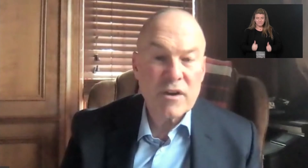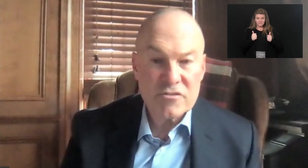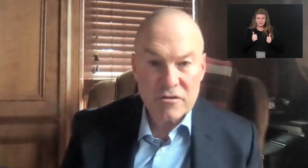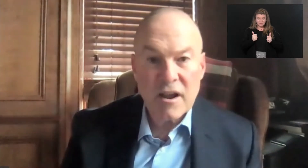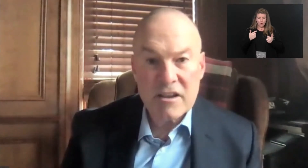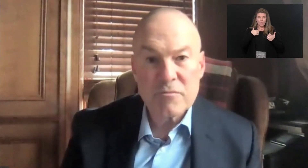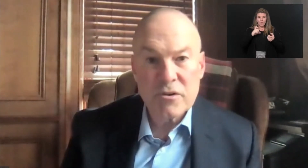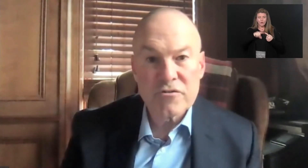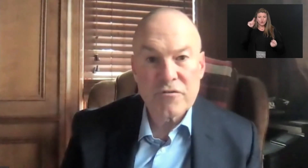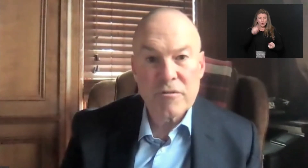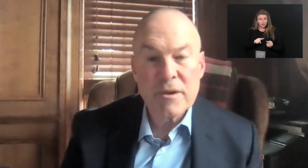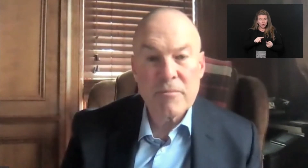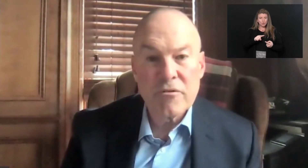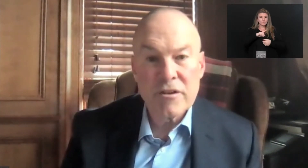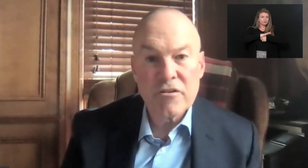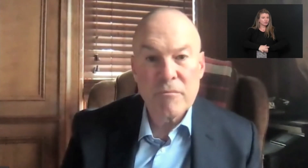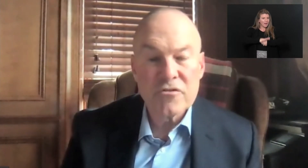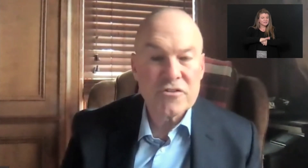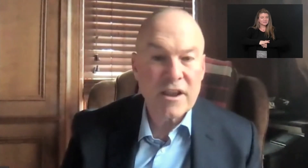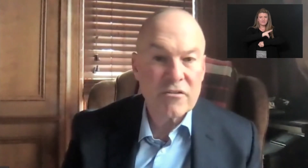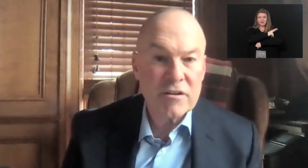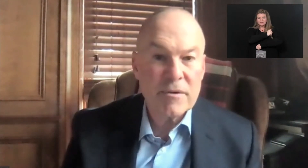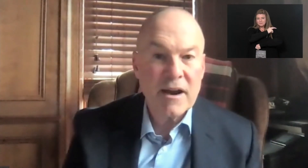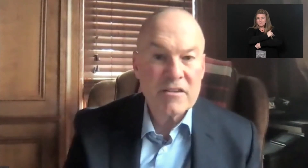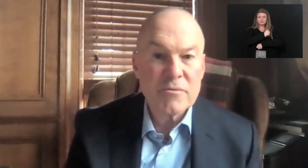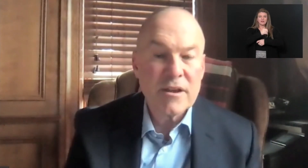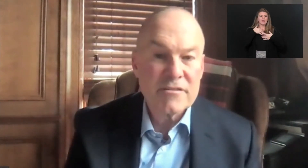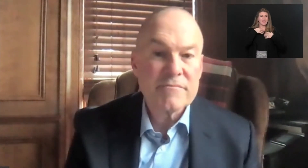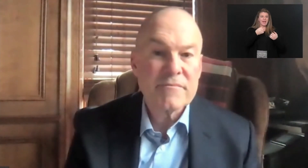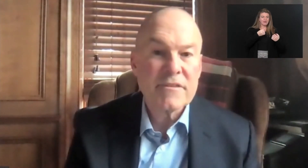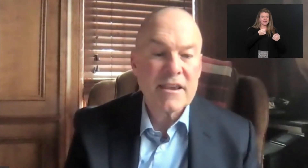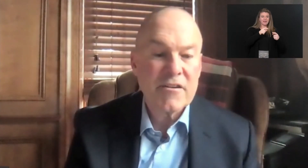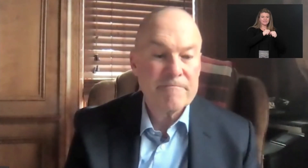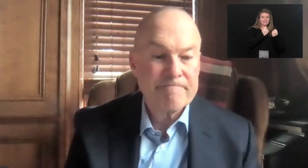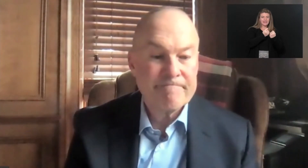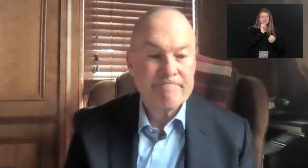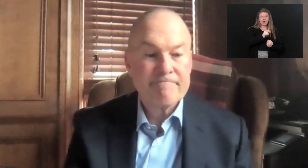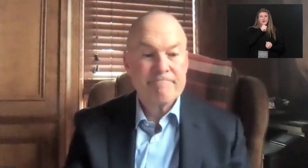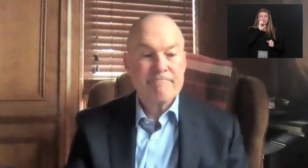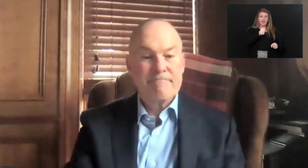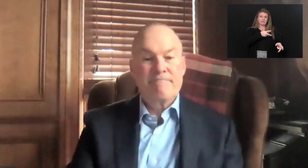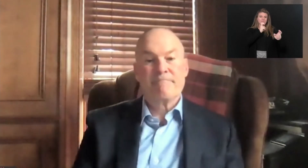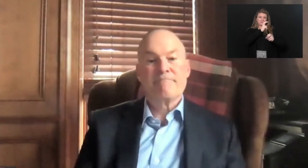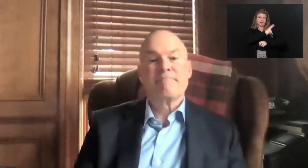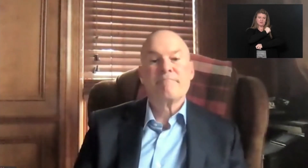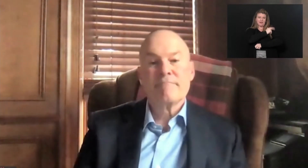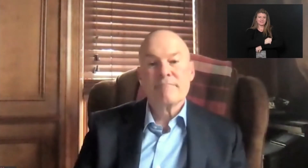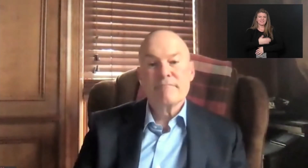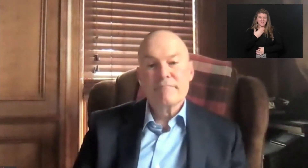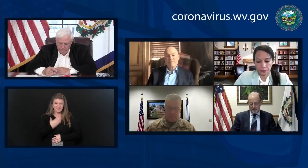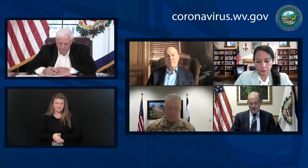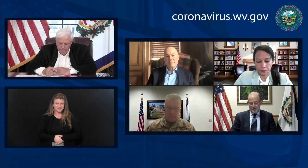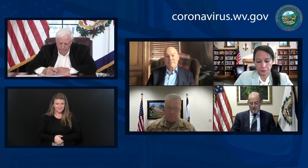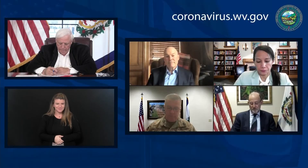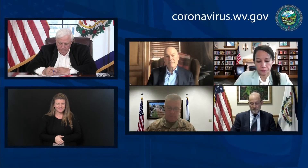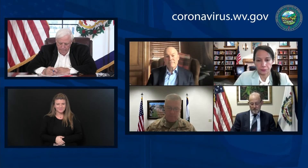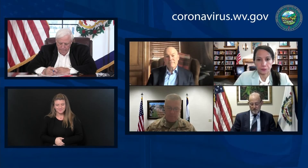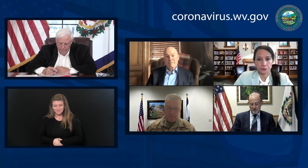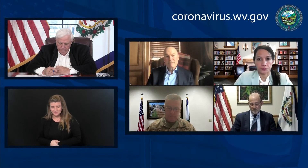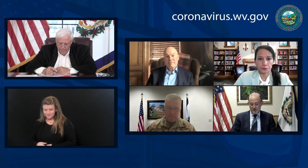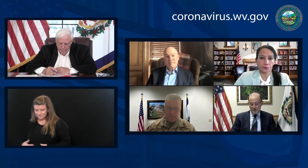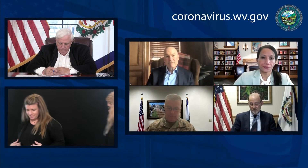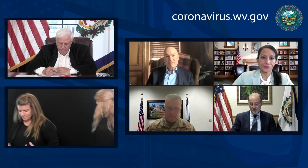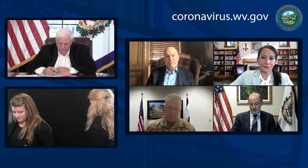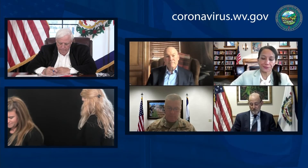the stress on hospitals for the people that are the most likely to be hospitalized. Thank you. All right, thank you, Katie. Next to Paul Mullen